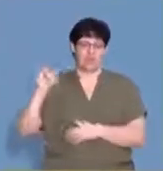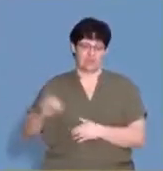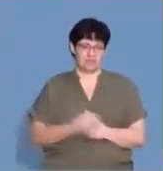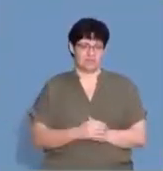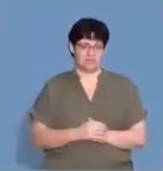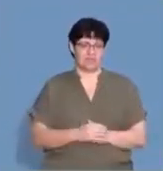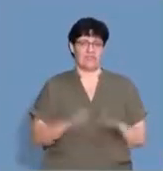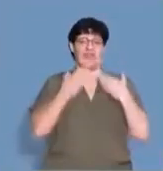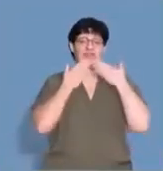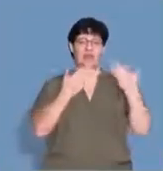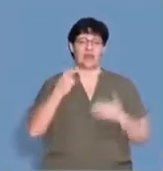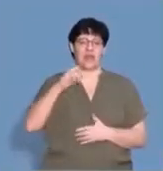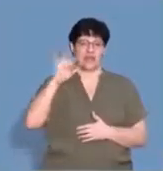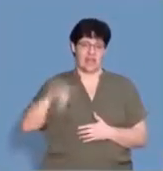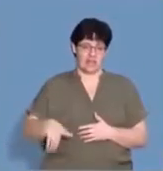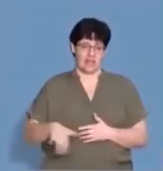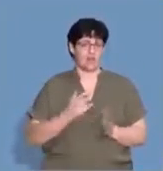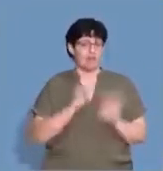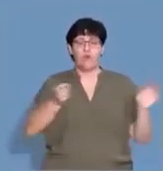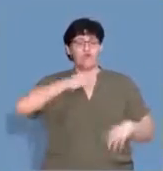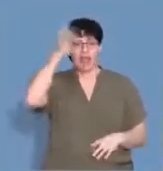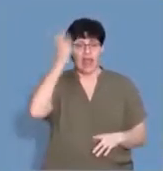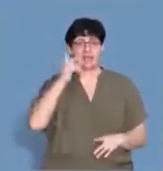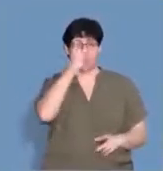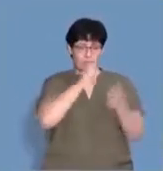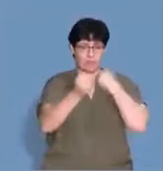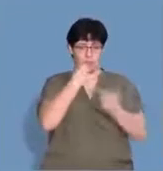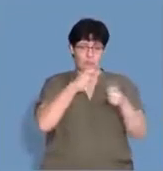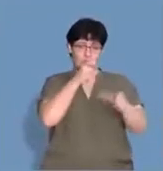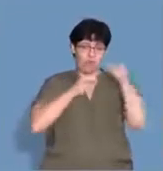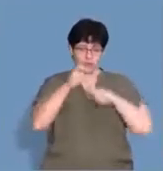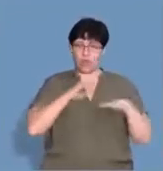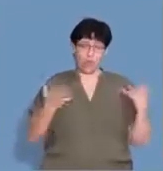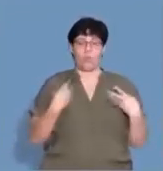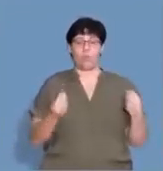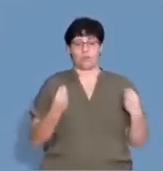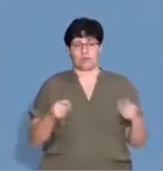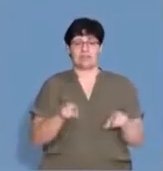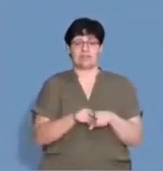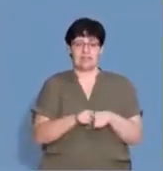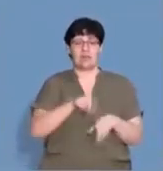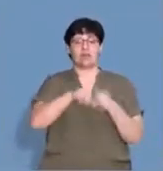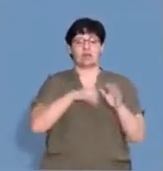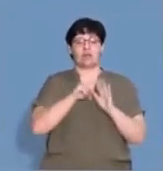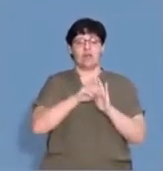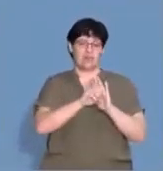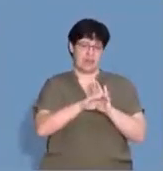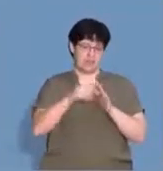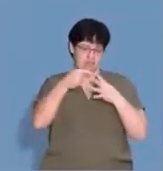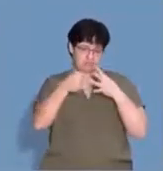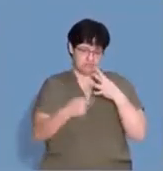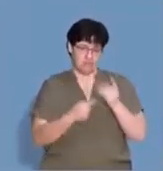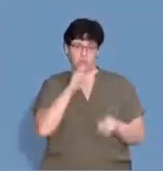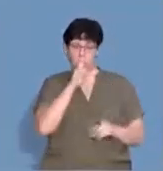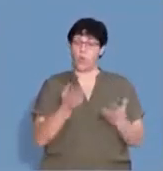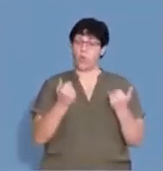Luni. Thank you, Hayley. Guys, please don't forget to send us your questions and comments through on WhatsApp as well as our social media pages. Search